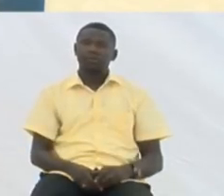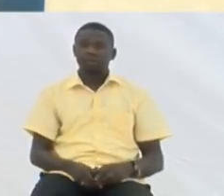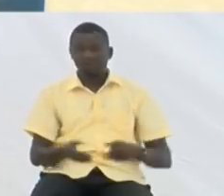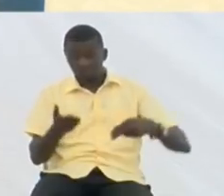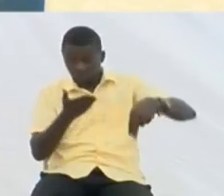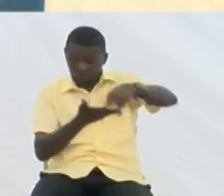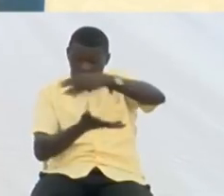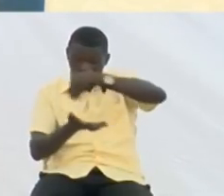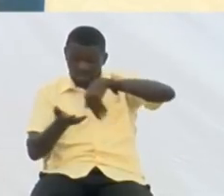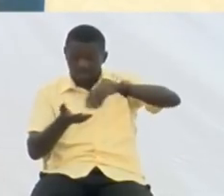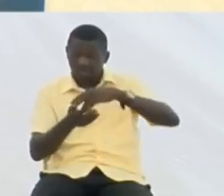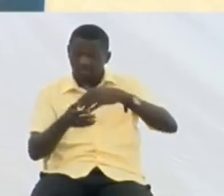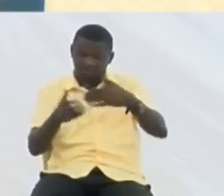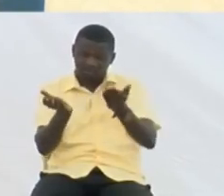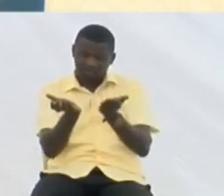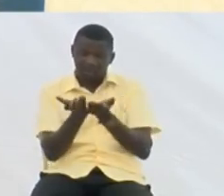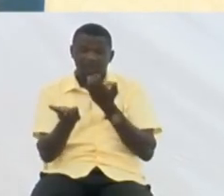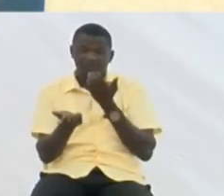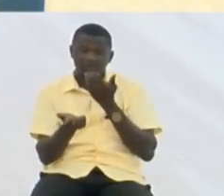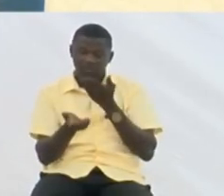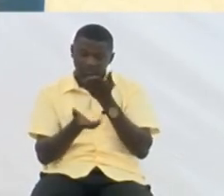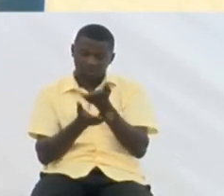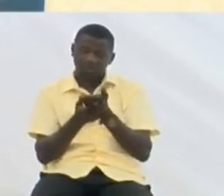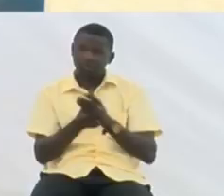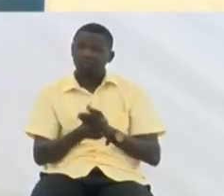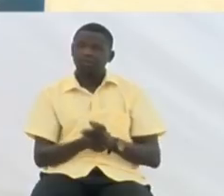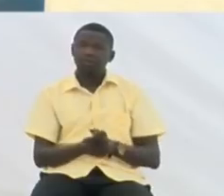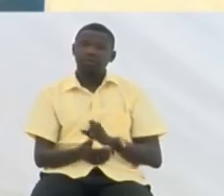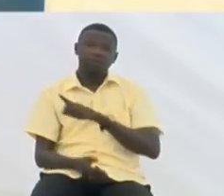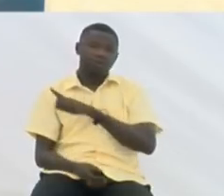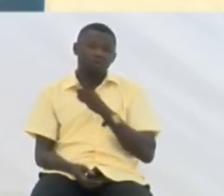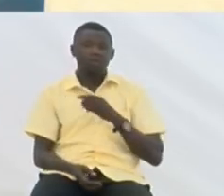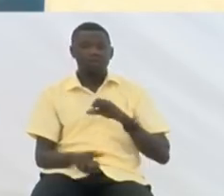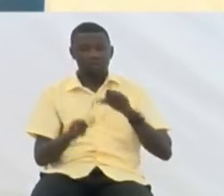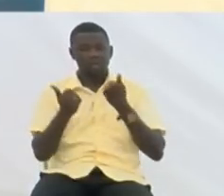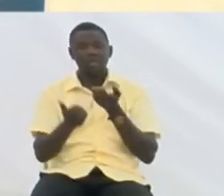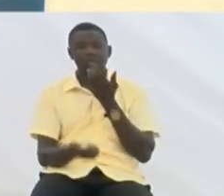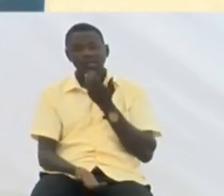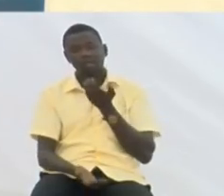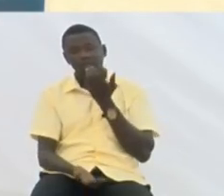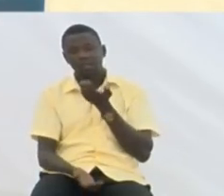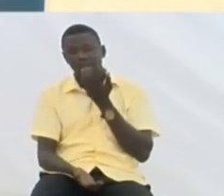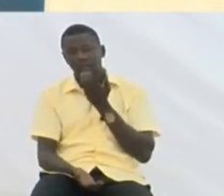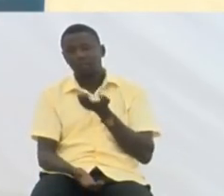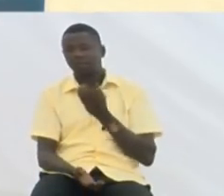They surrounded the basins. They were eating.